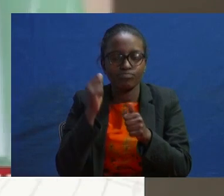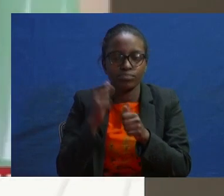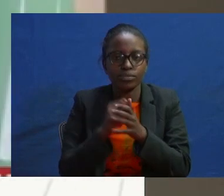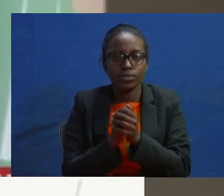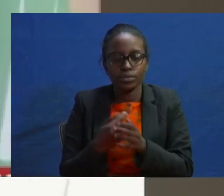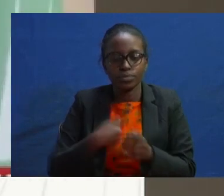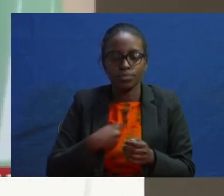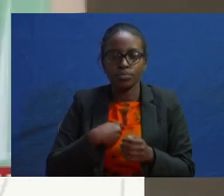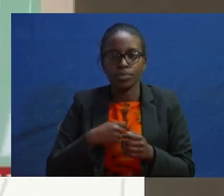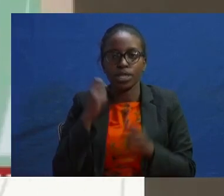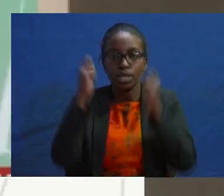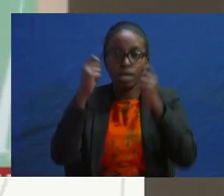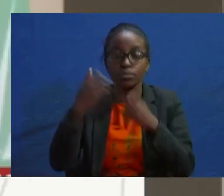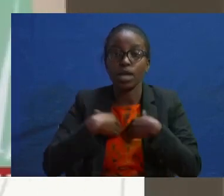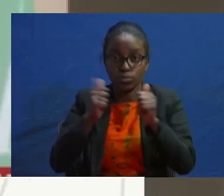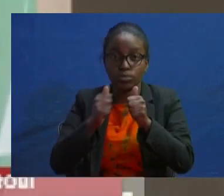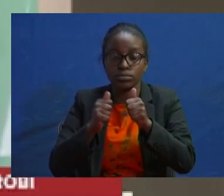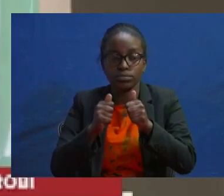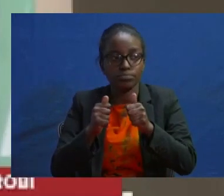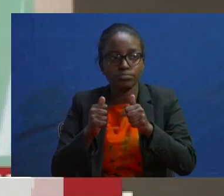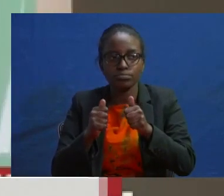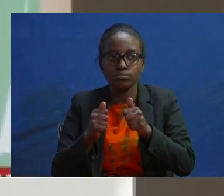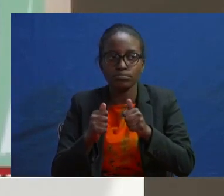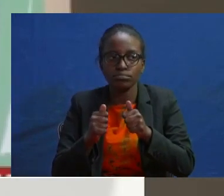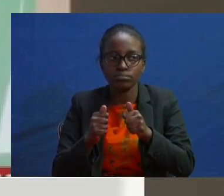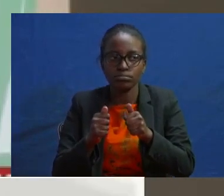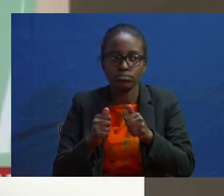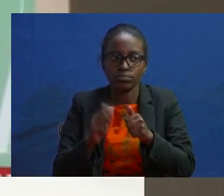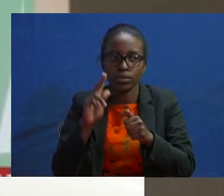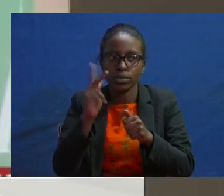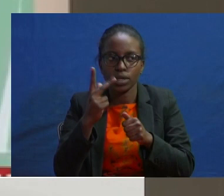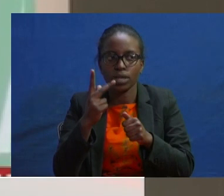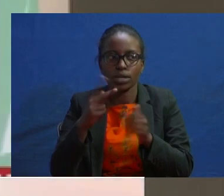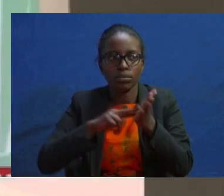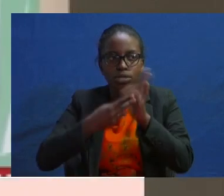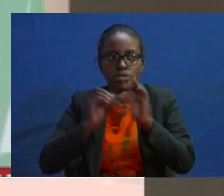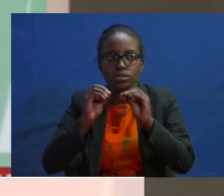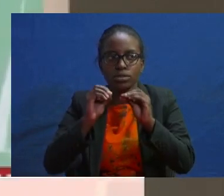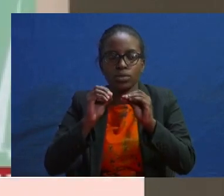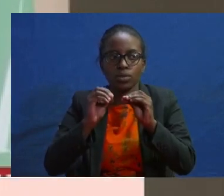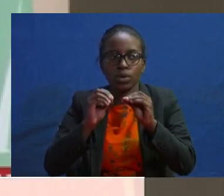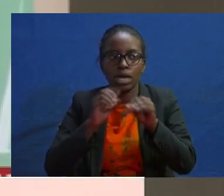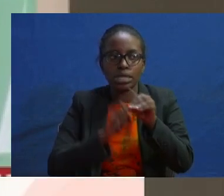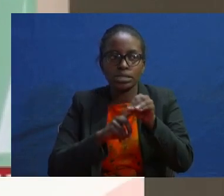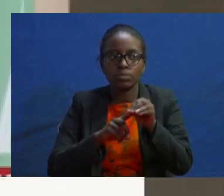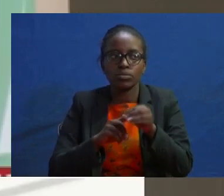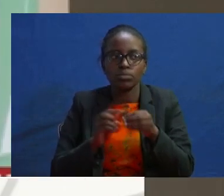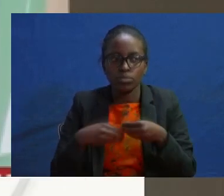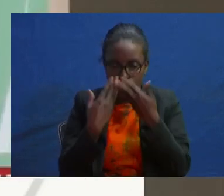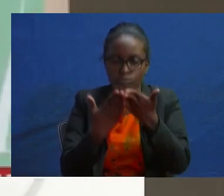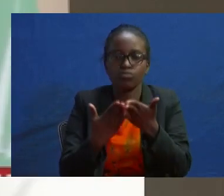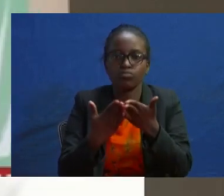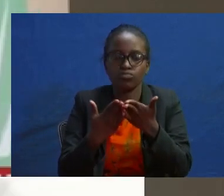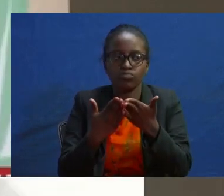campaign. But that does not mean that Kenya ceases to exist.